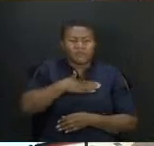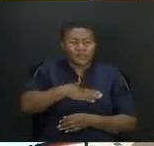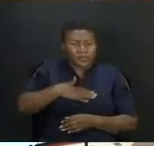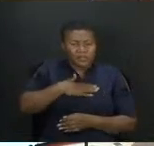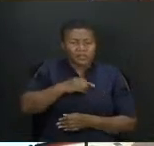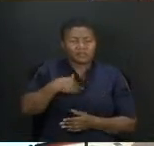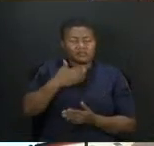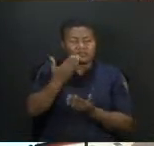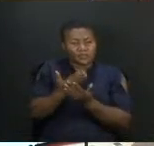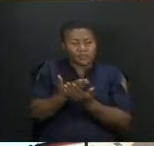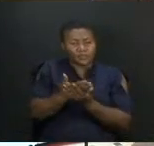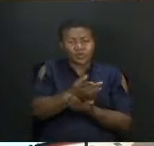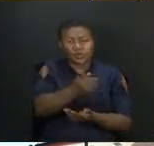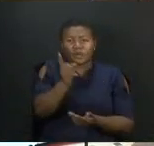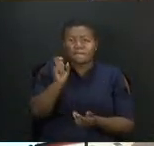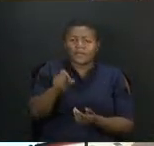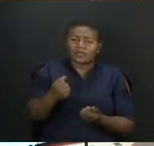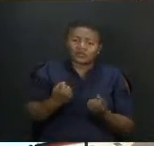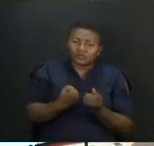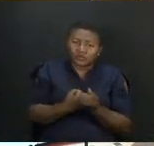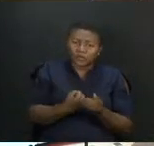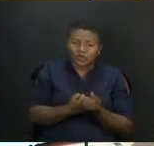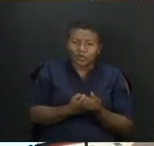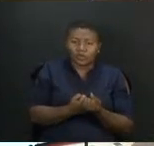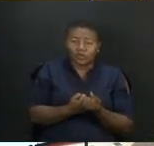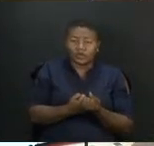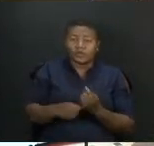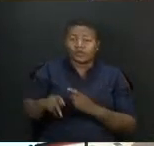to support those in need.